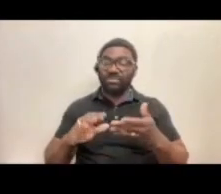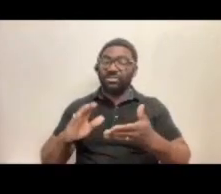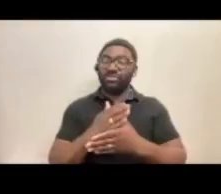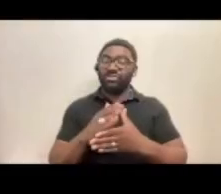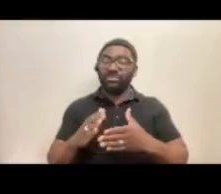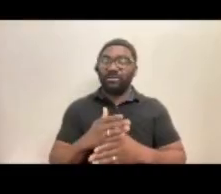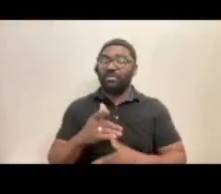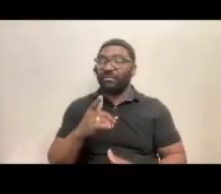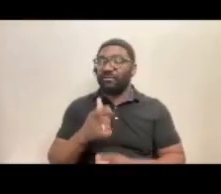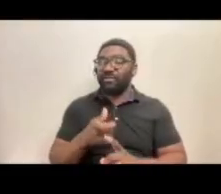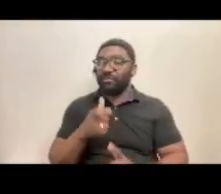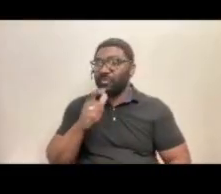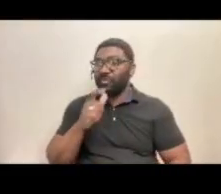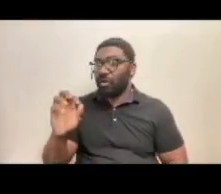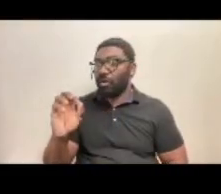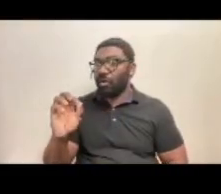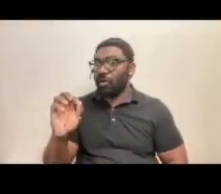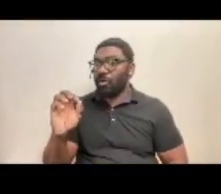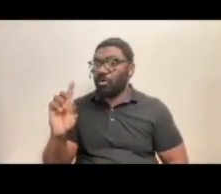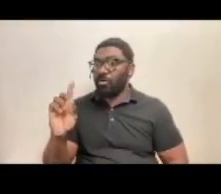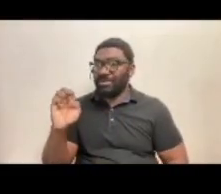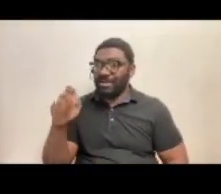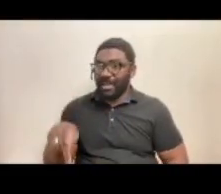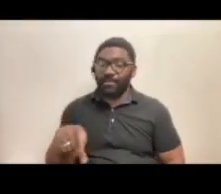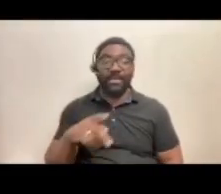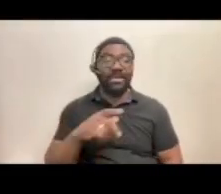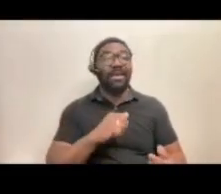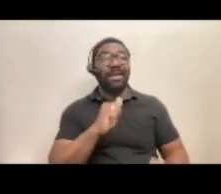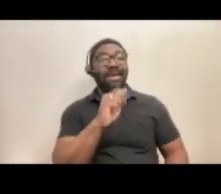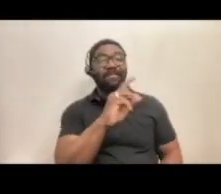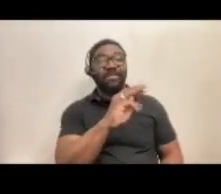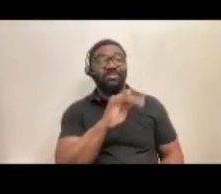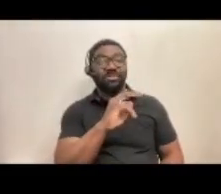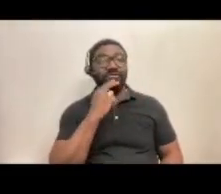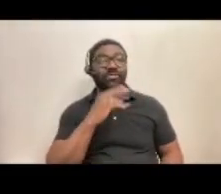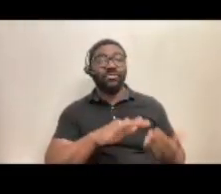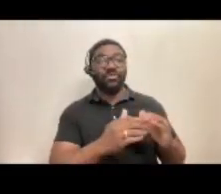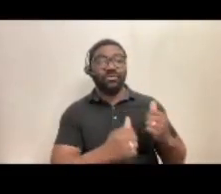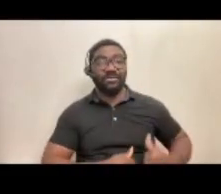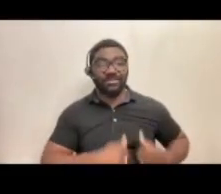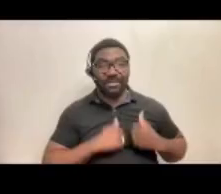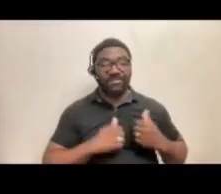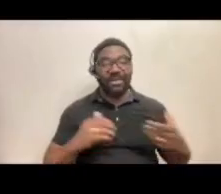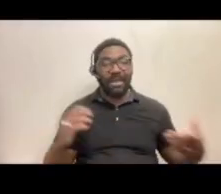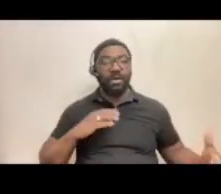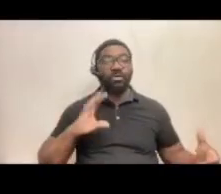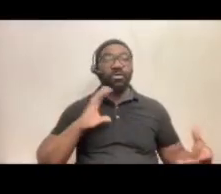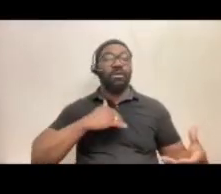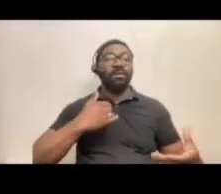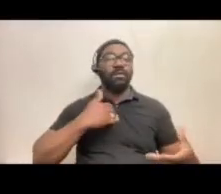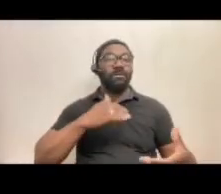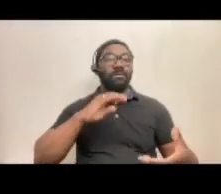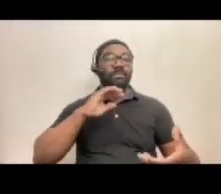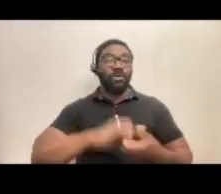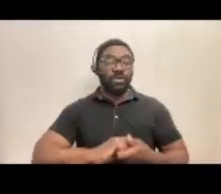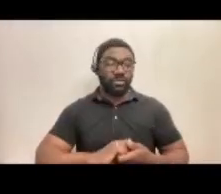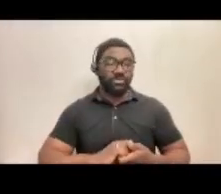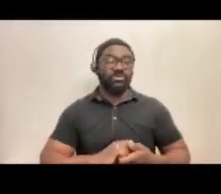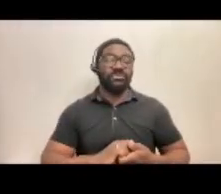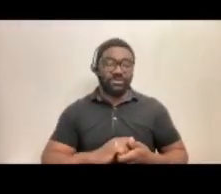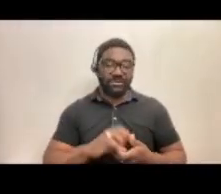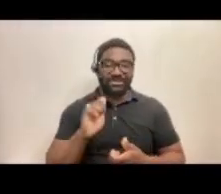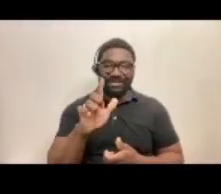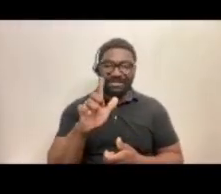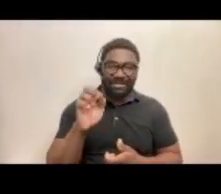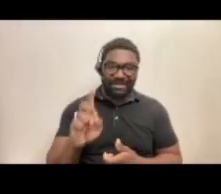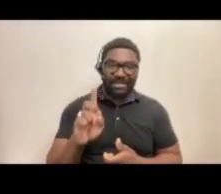the Administration for Community Living and our partners at the Lead Center and the Direct Care Workforce Strategy Center. So we are